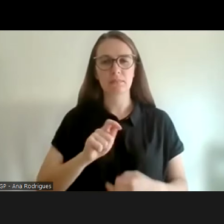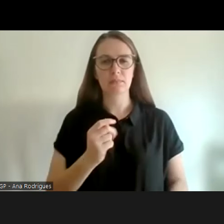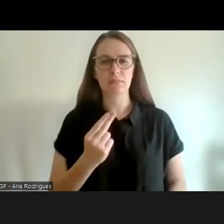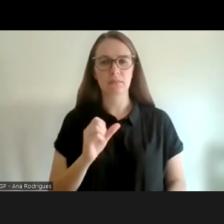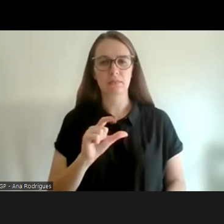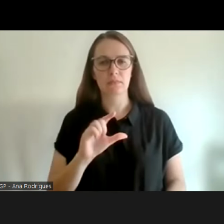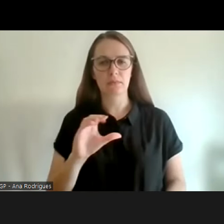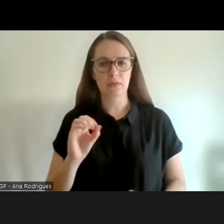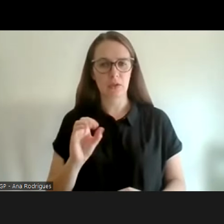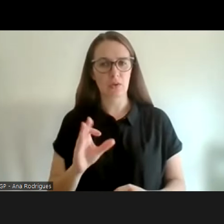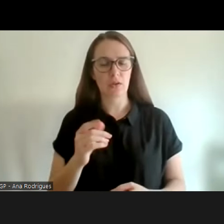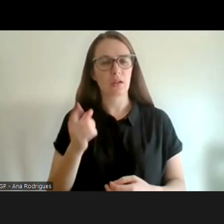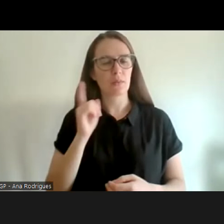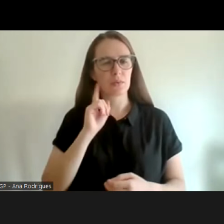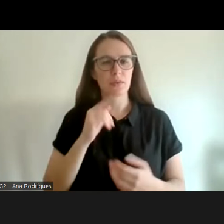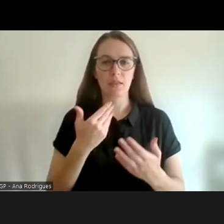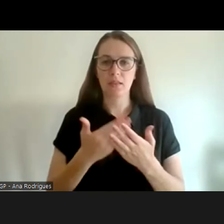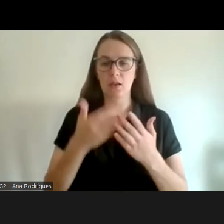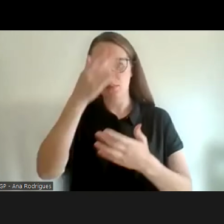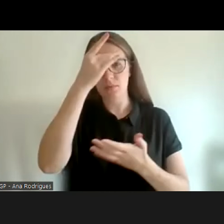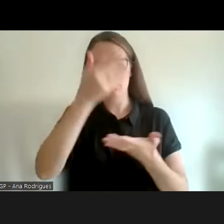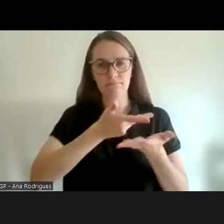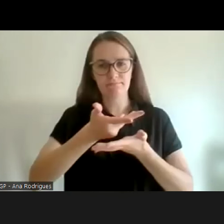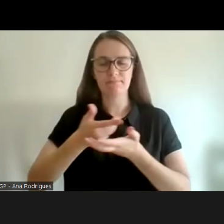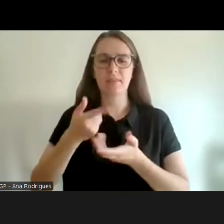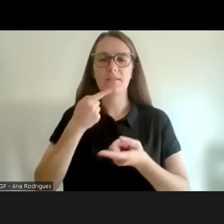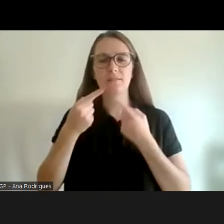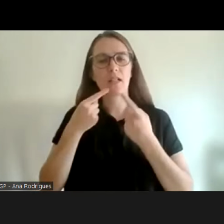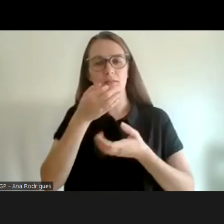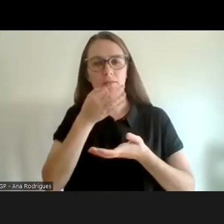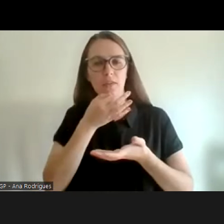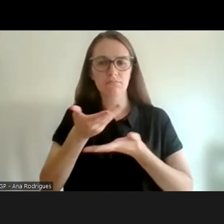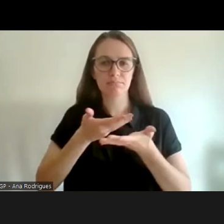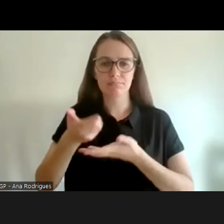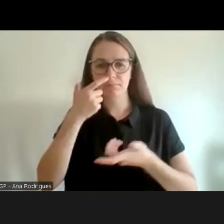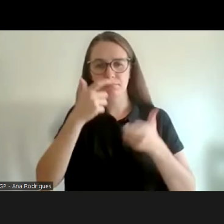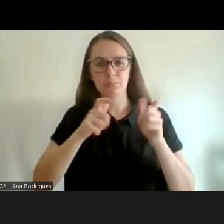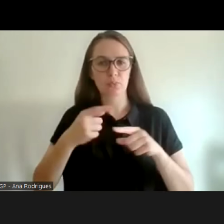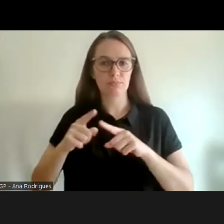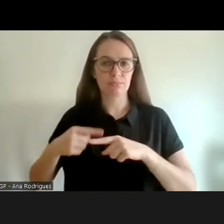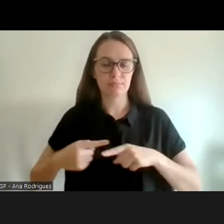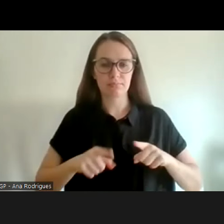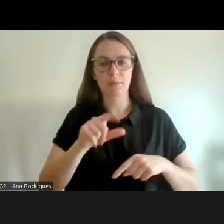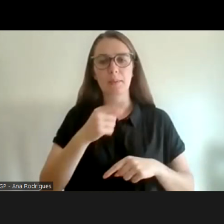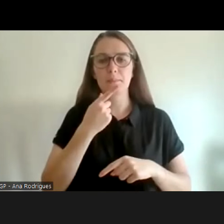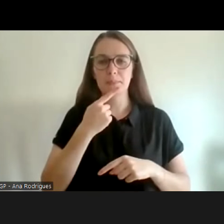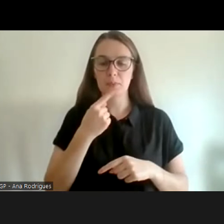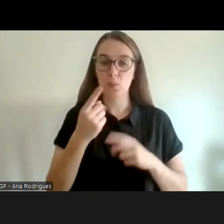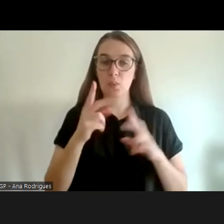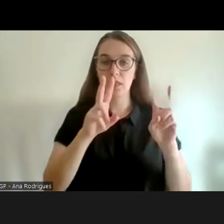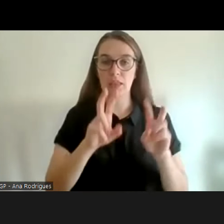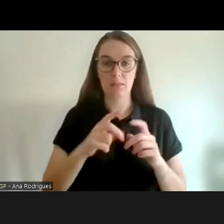to share your opinion, talk to others, and just connect with the mutual understanding of the topic that is being